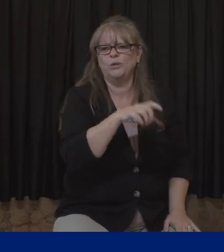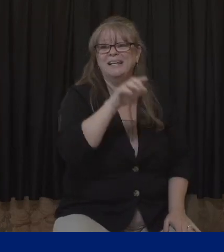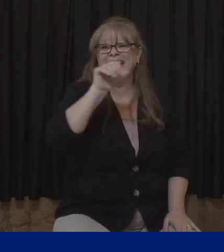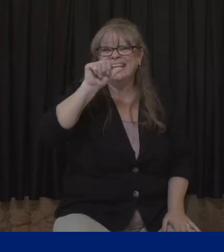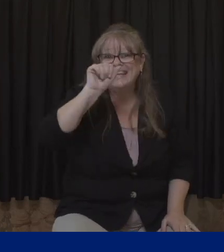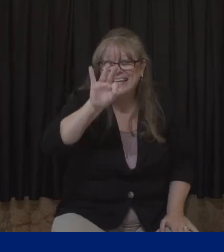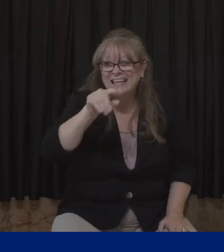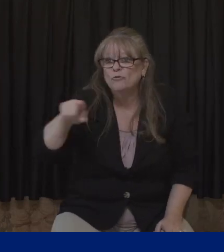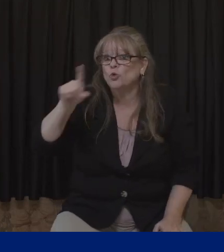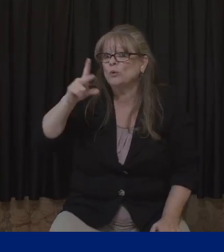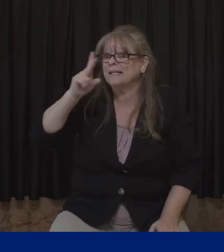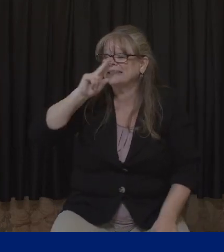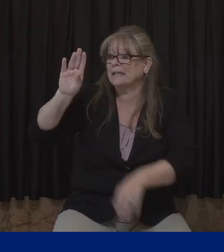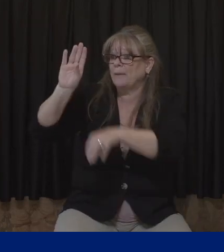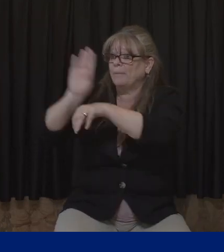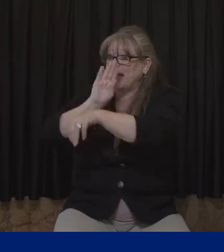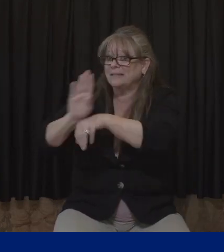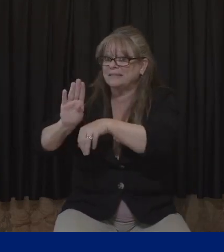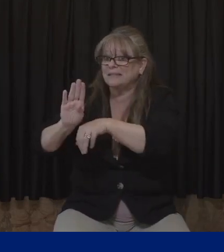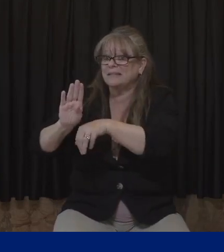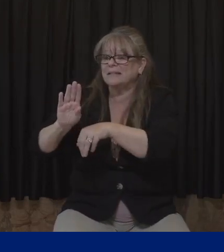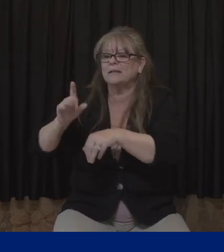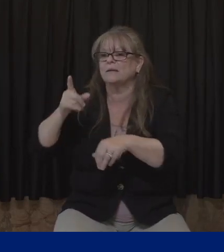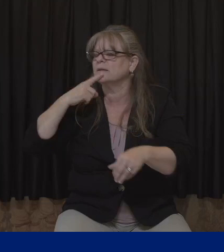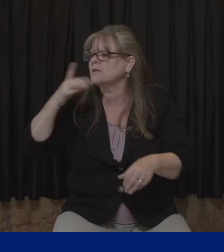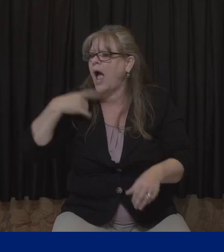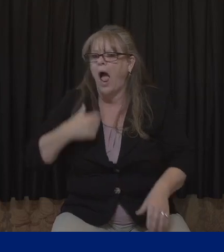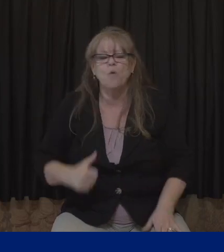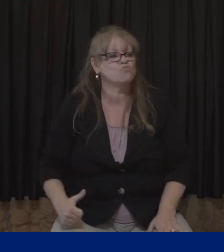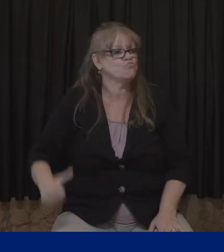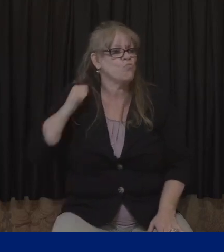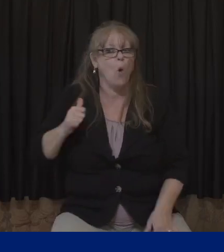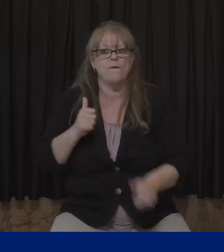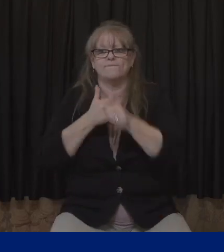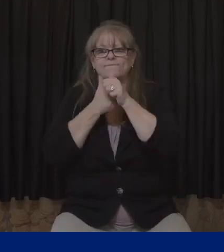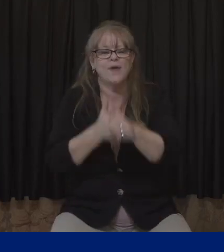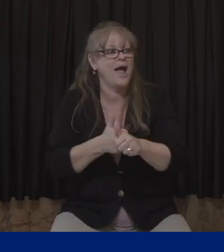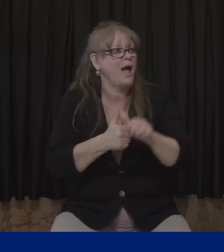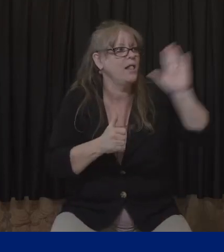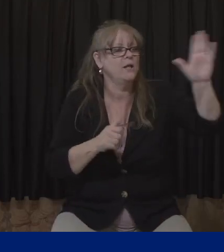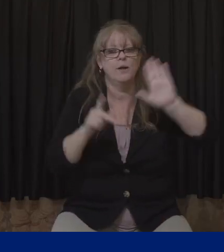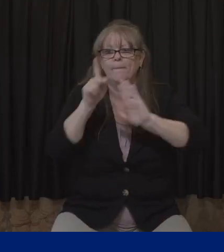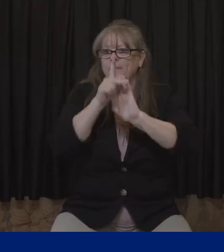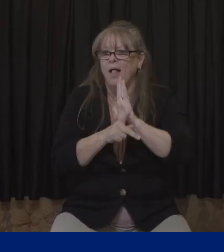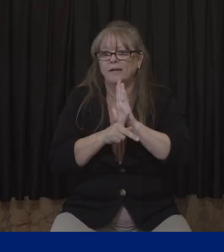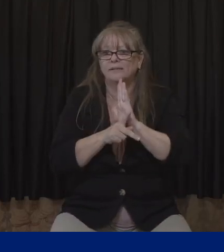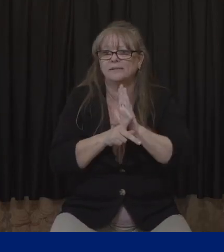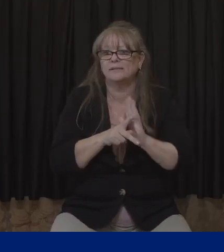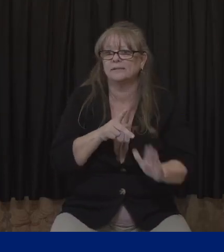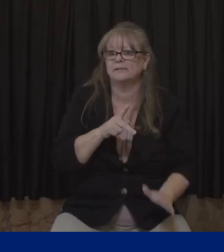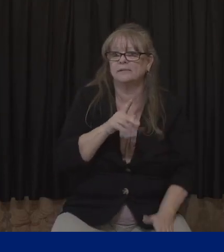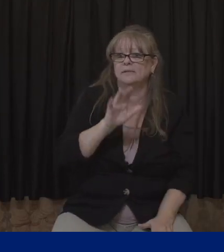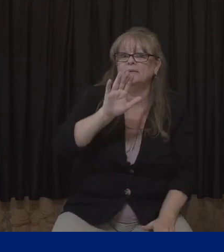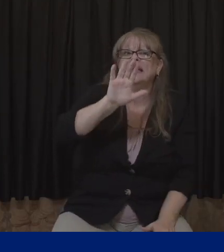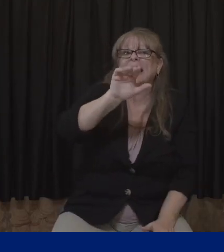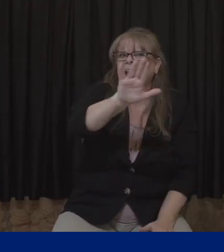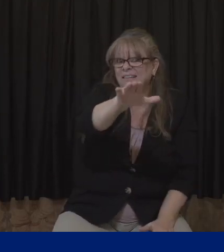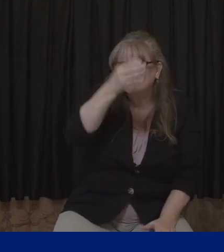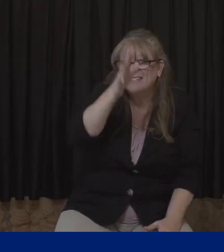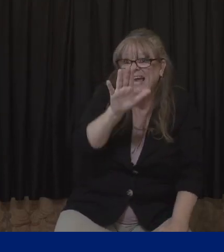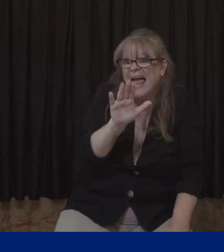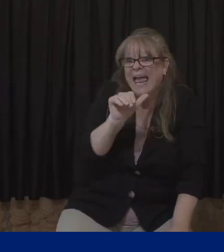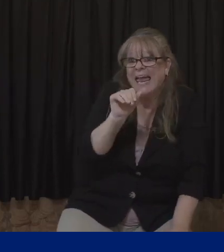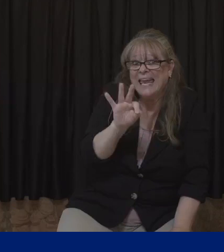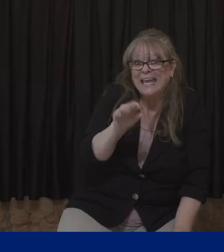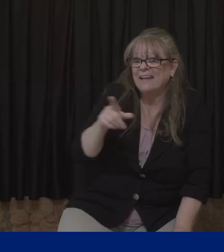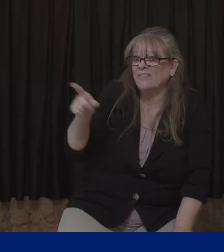to abide by safer at home policies? Well, any business that illegally opens is violating the law. And,